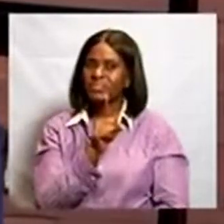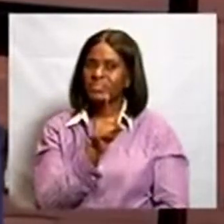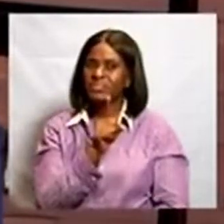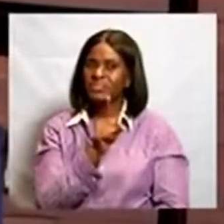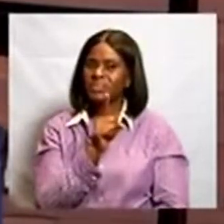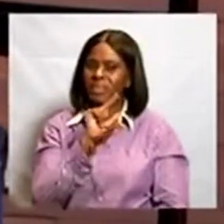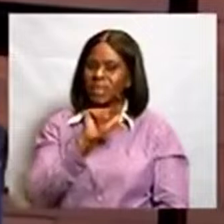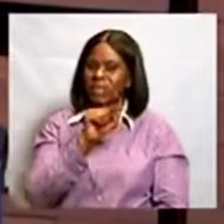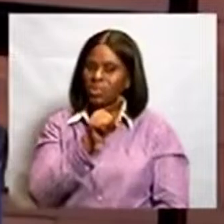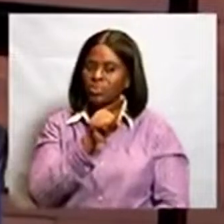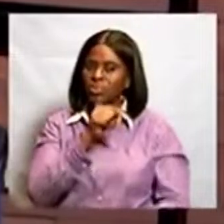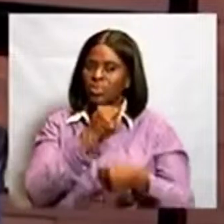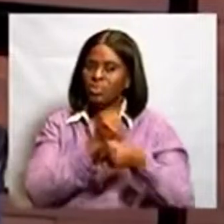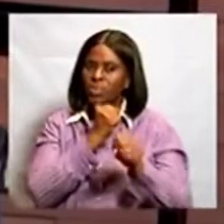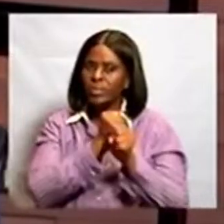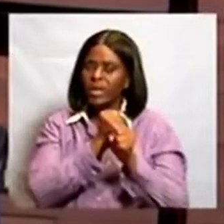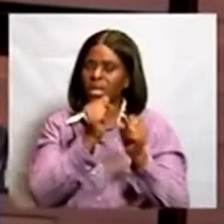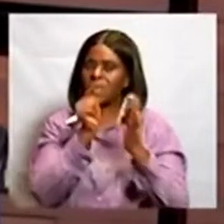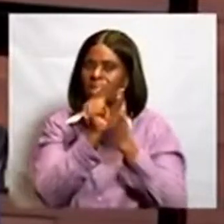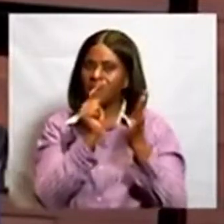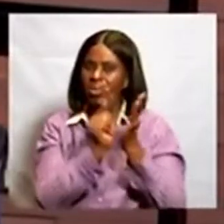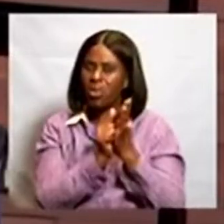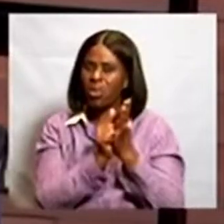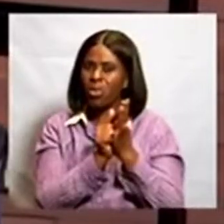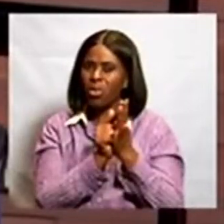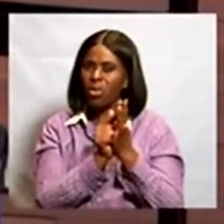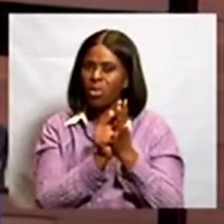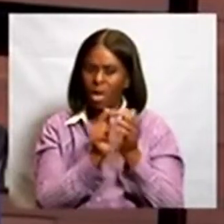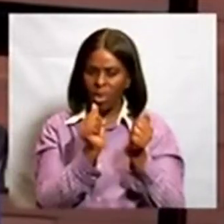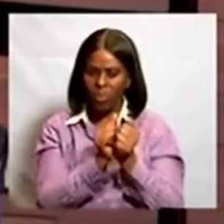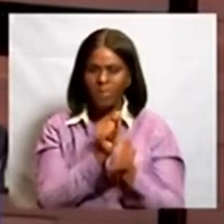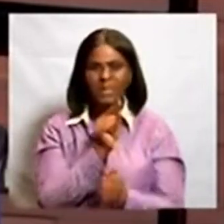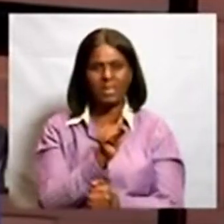a law basing on a phone?